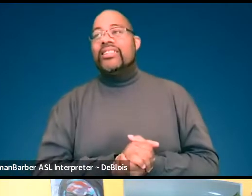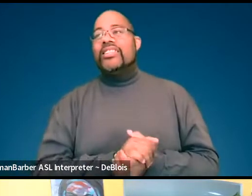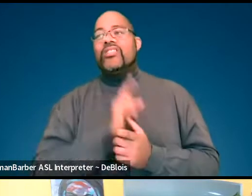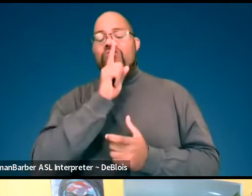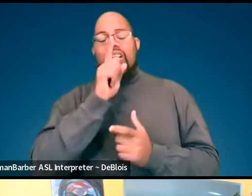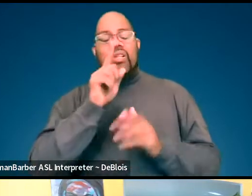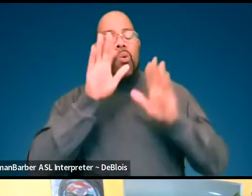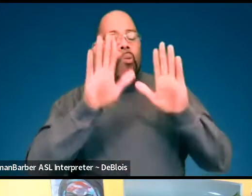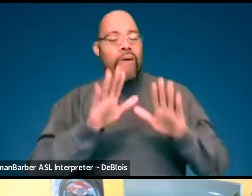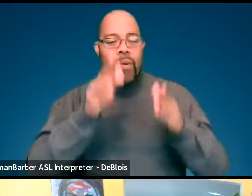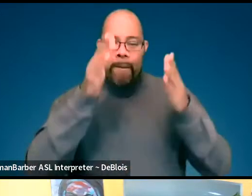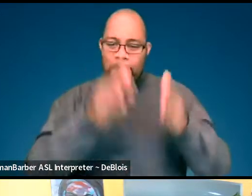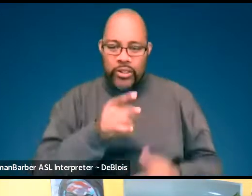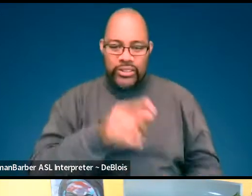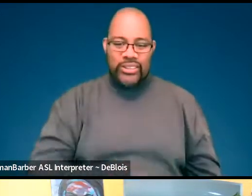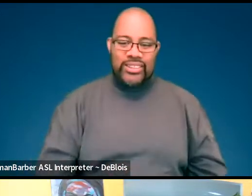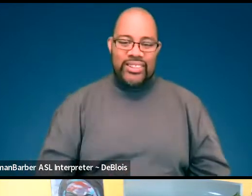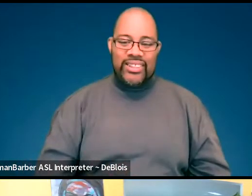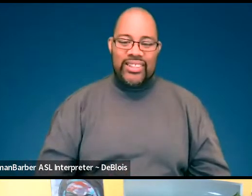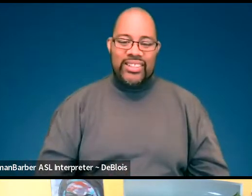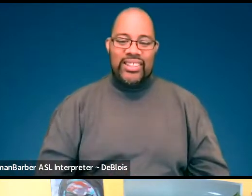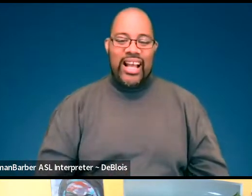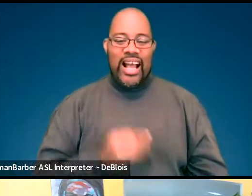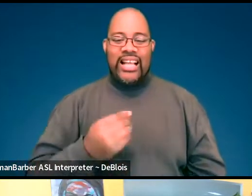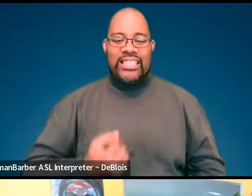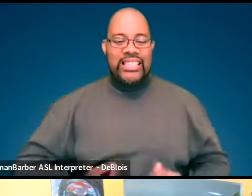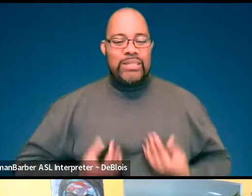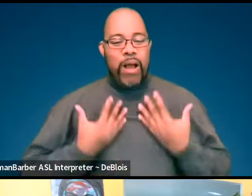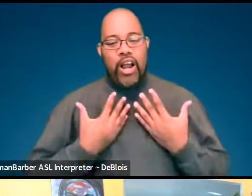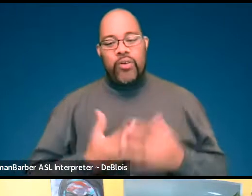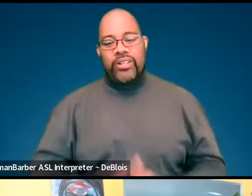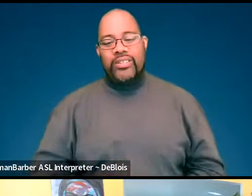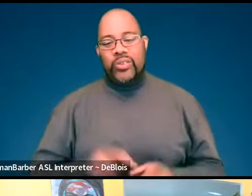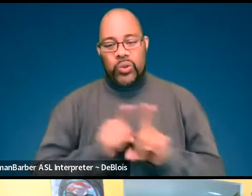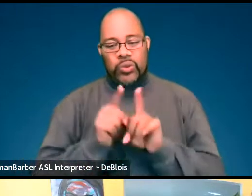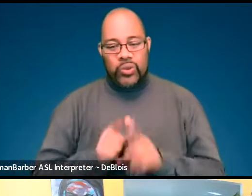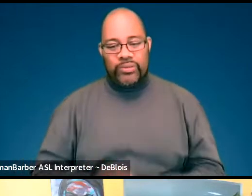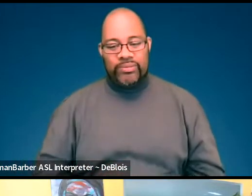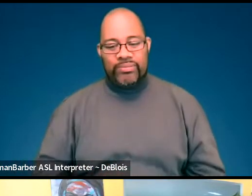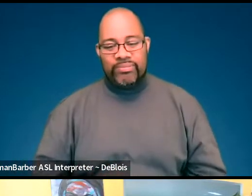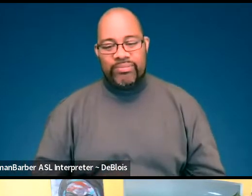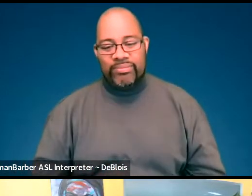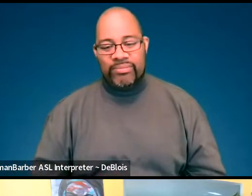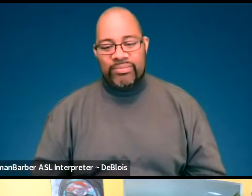lovely, lovely person and inspiring as well.